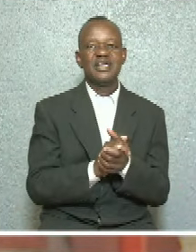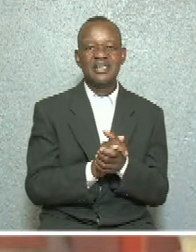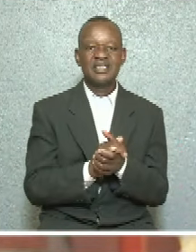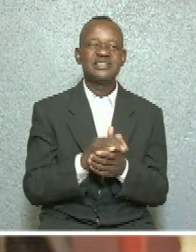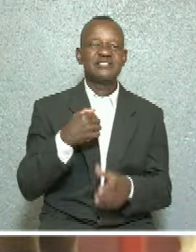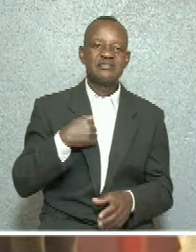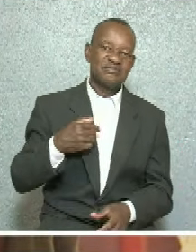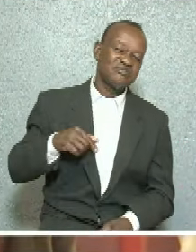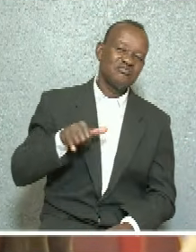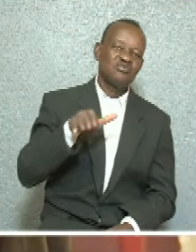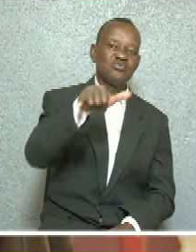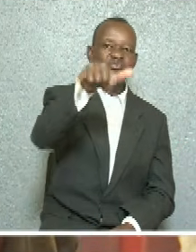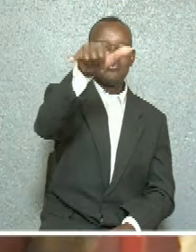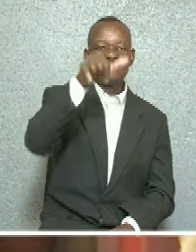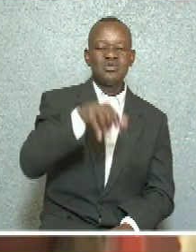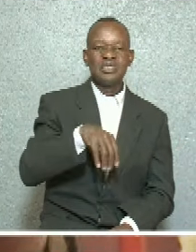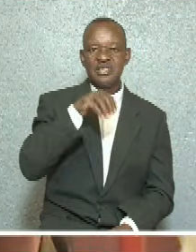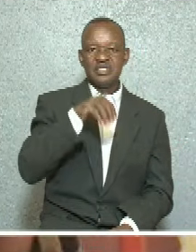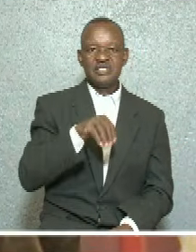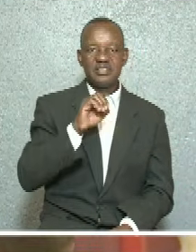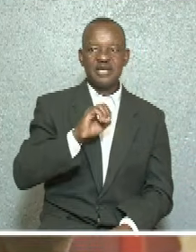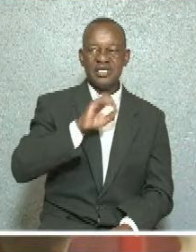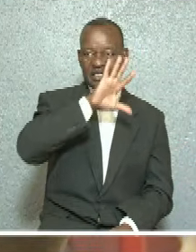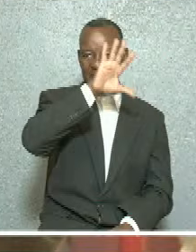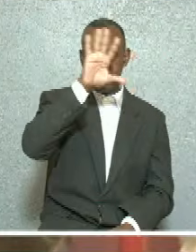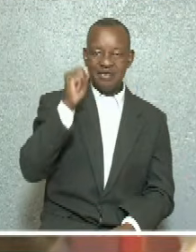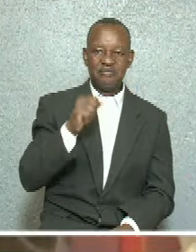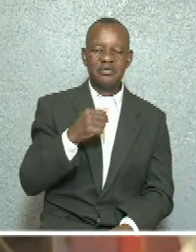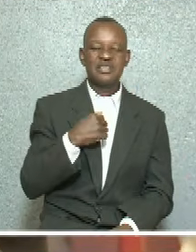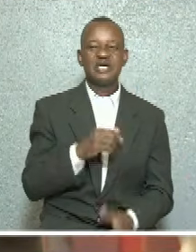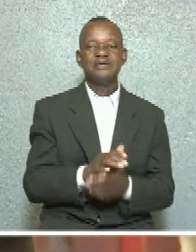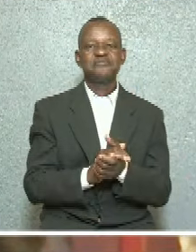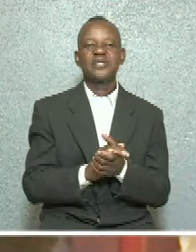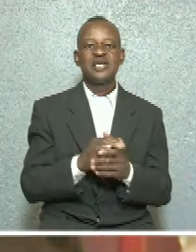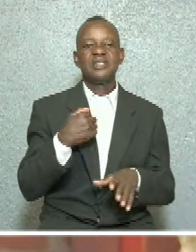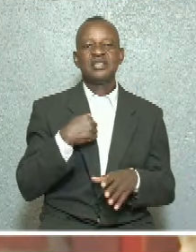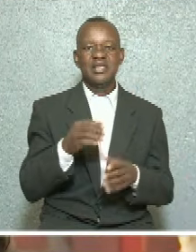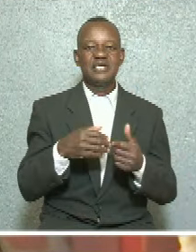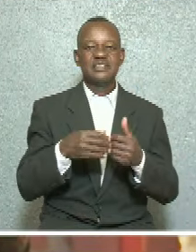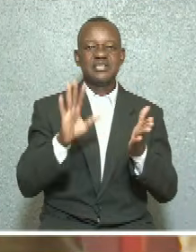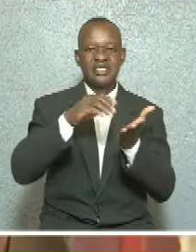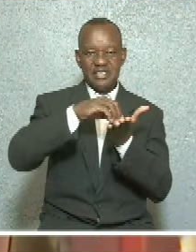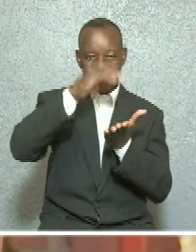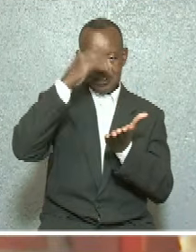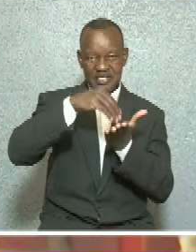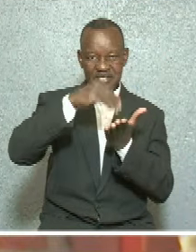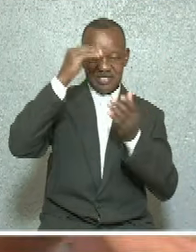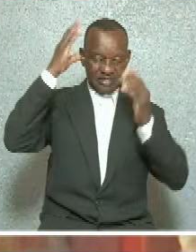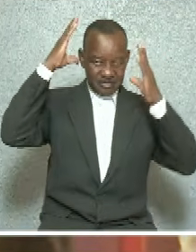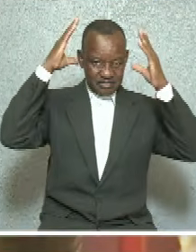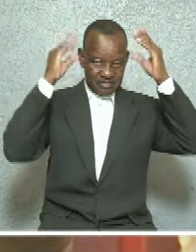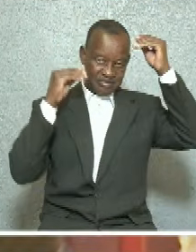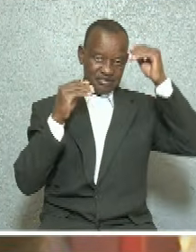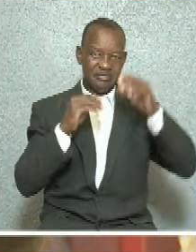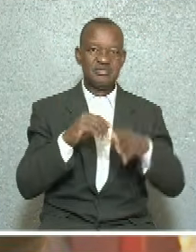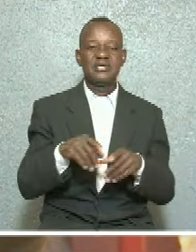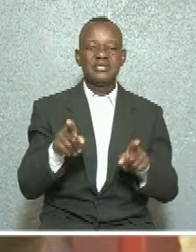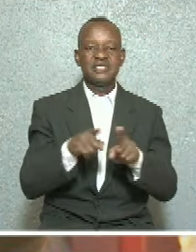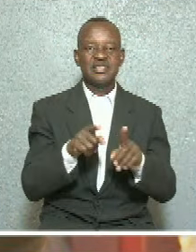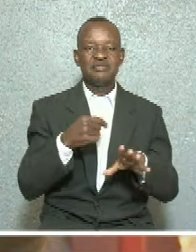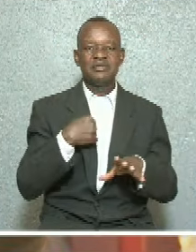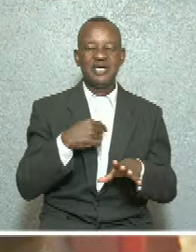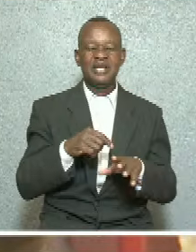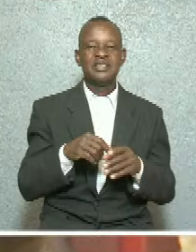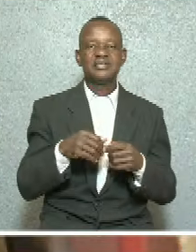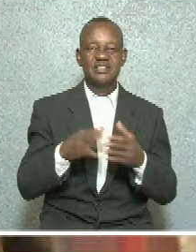then when I started with university, I had to also now decide between cycling and swimming,